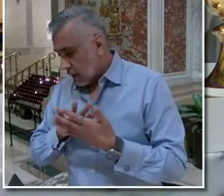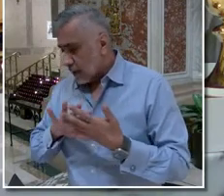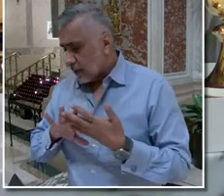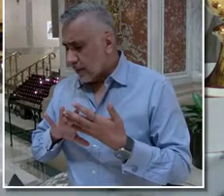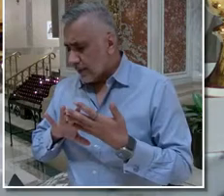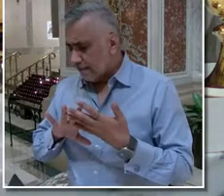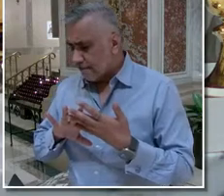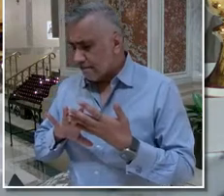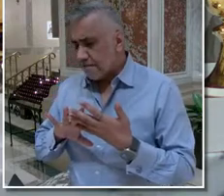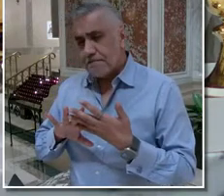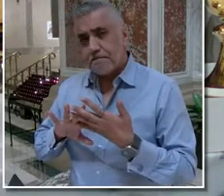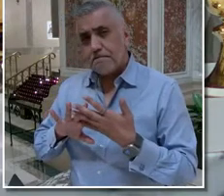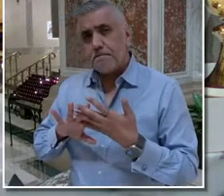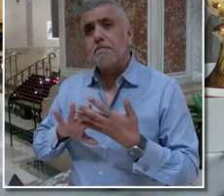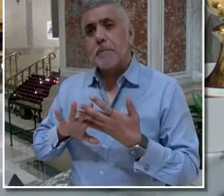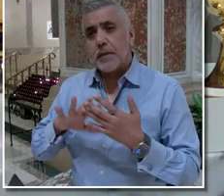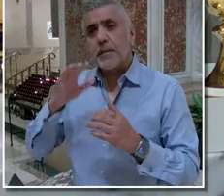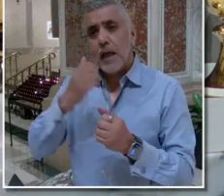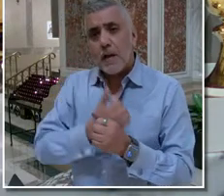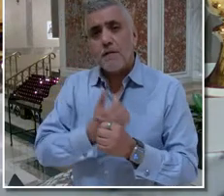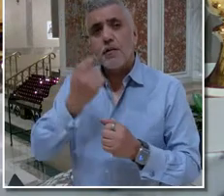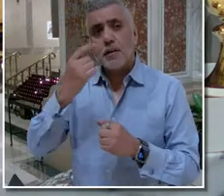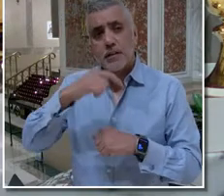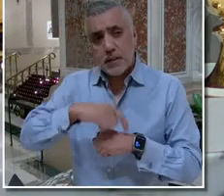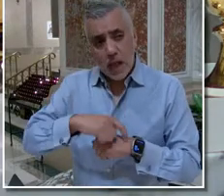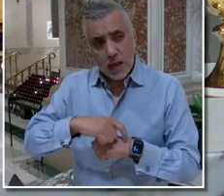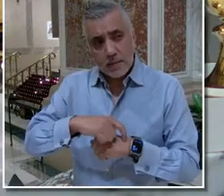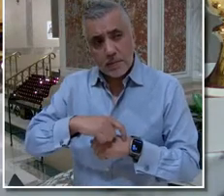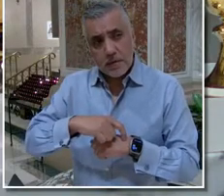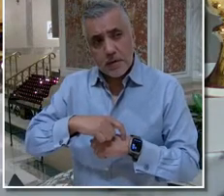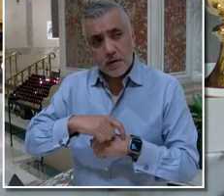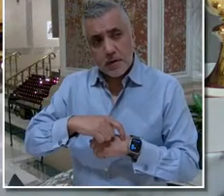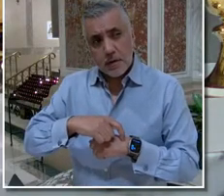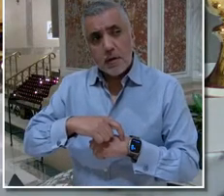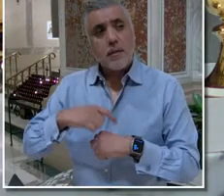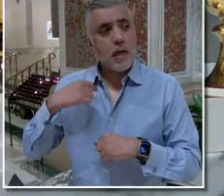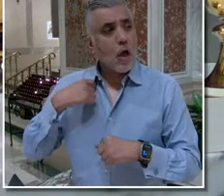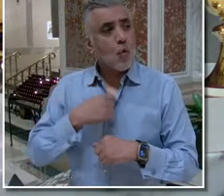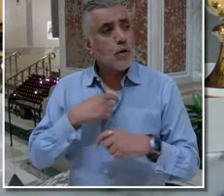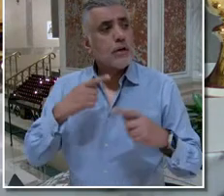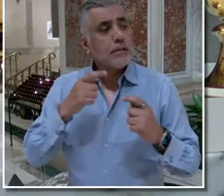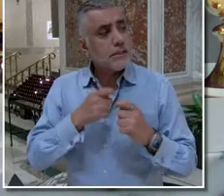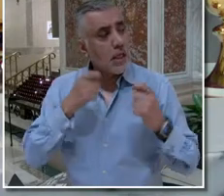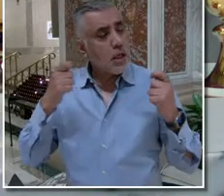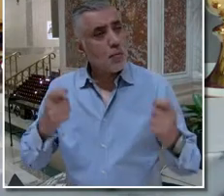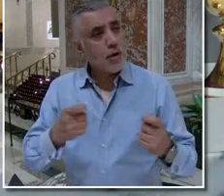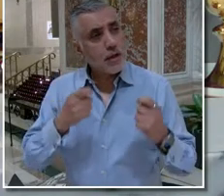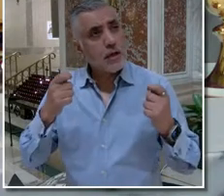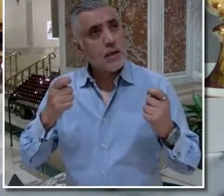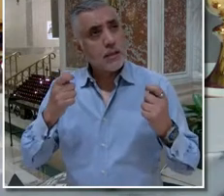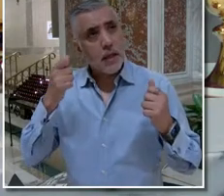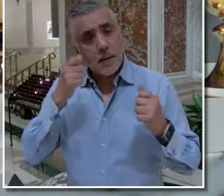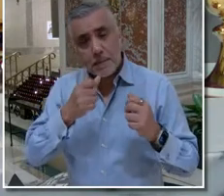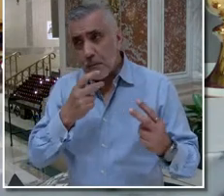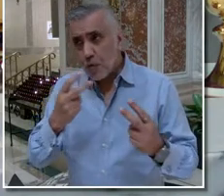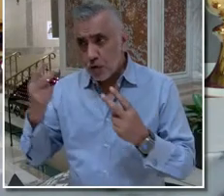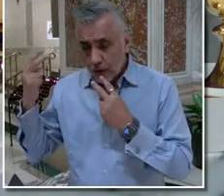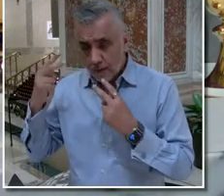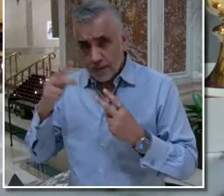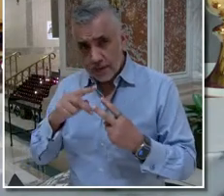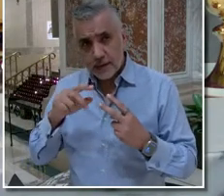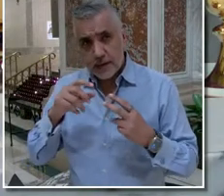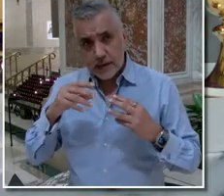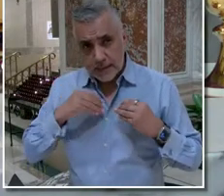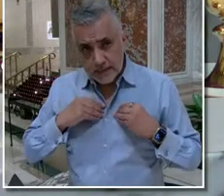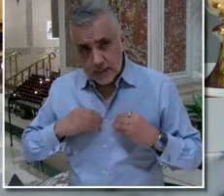misterioso, porque cada vez que se celebrar el memorial de este sacrificio,